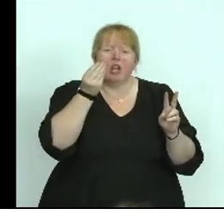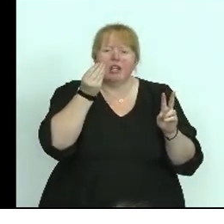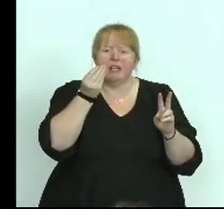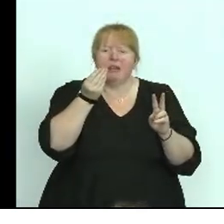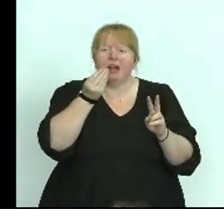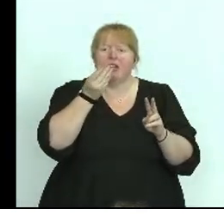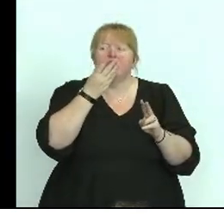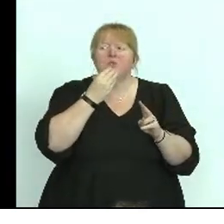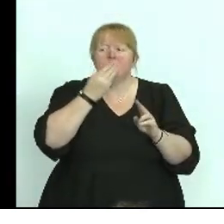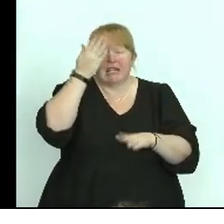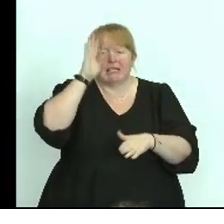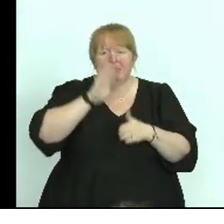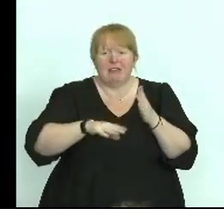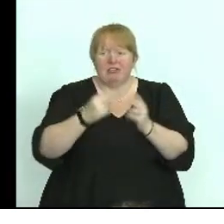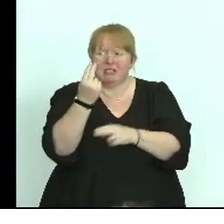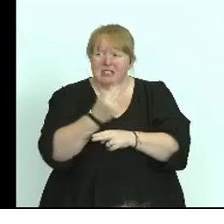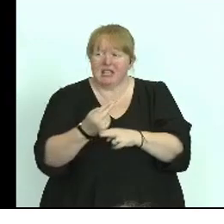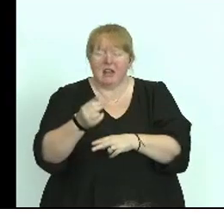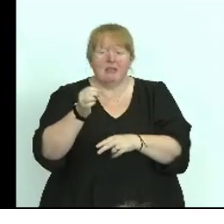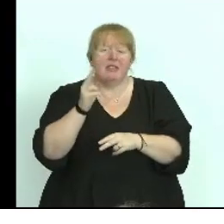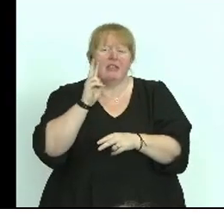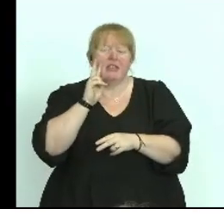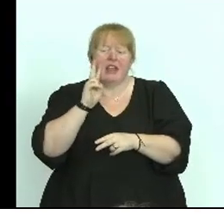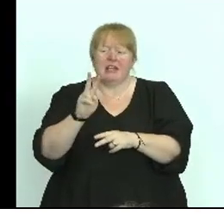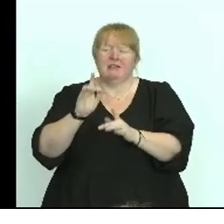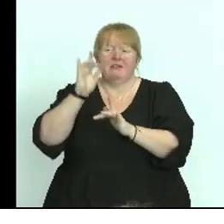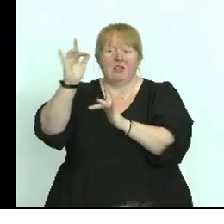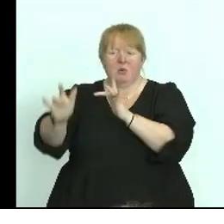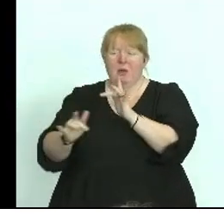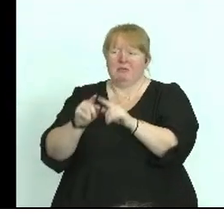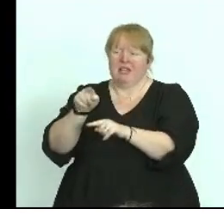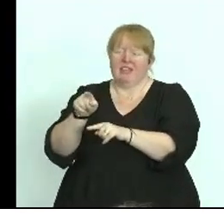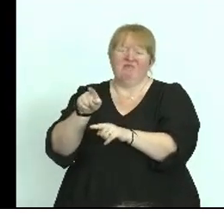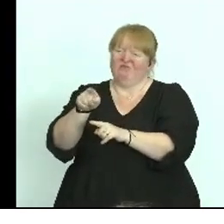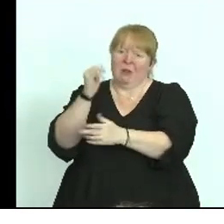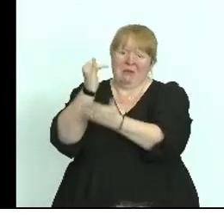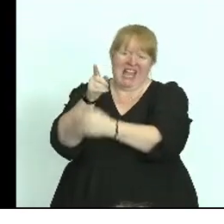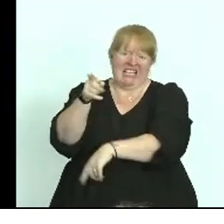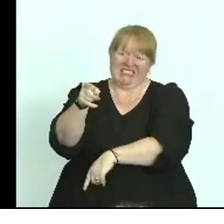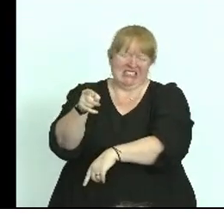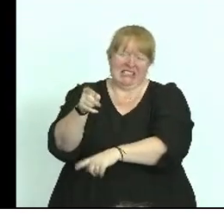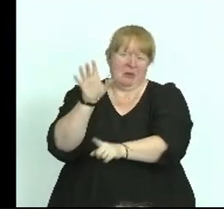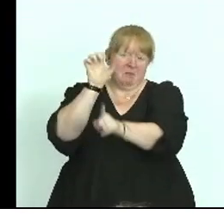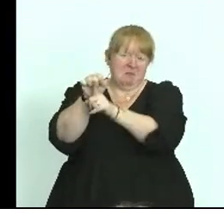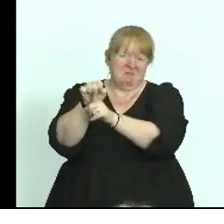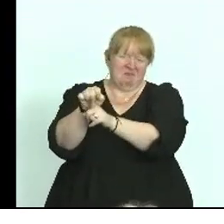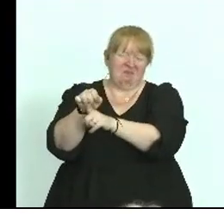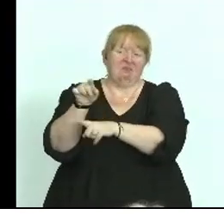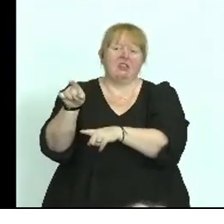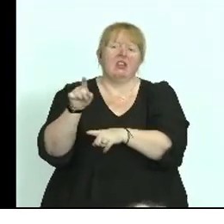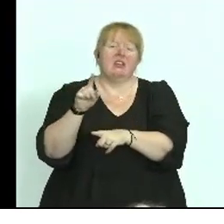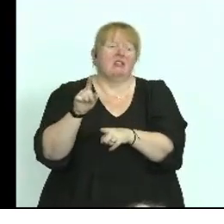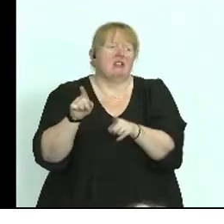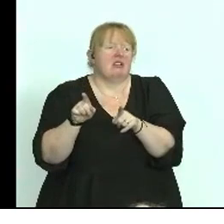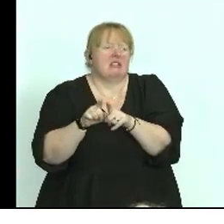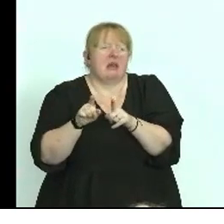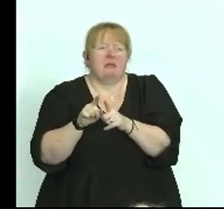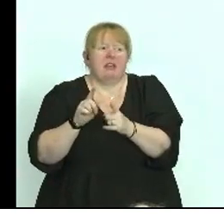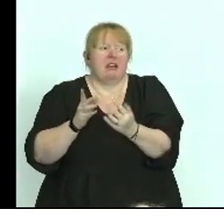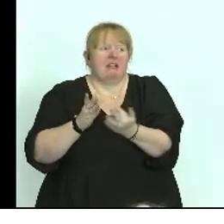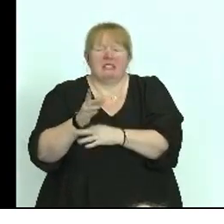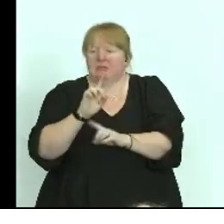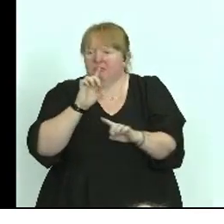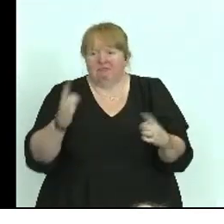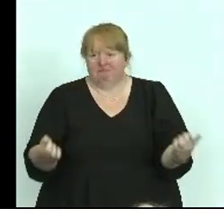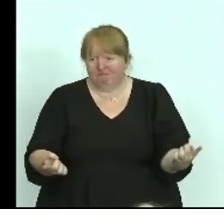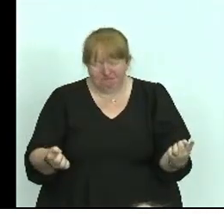experience design, they know a bad website when they see it. So they know when something is not